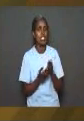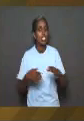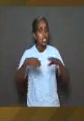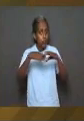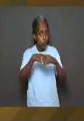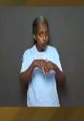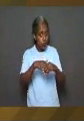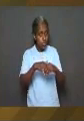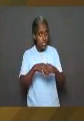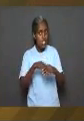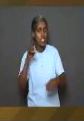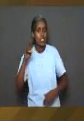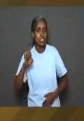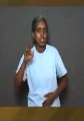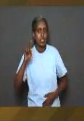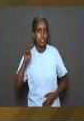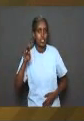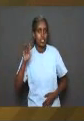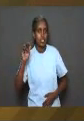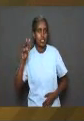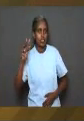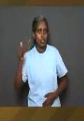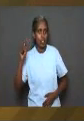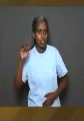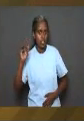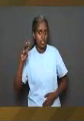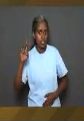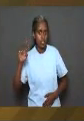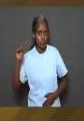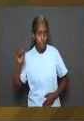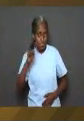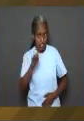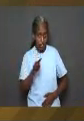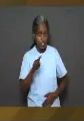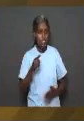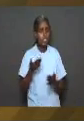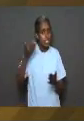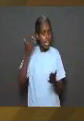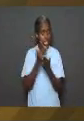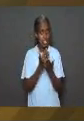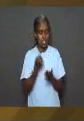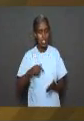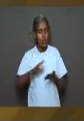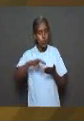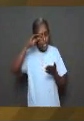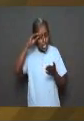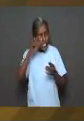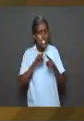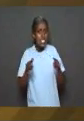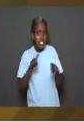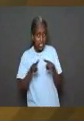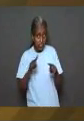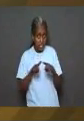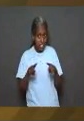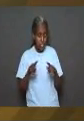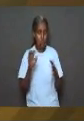Introducing Derivatives. In the last lesson, we learned the differentiation